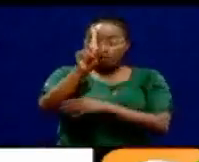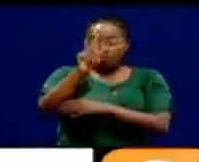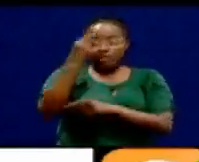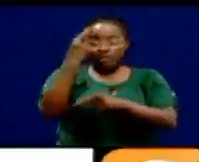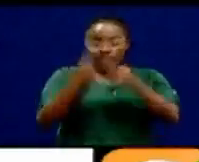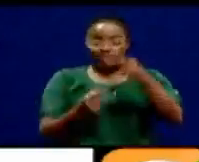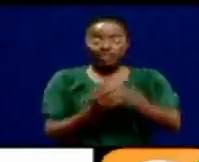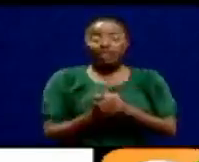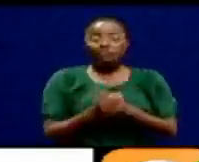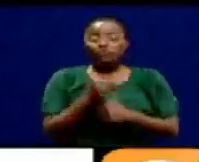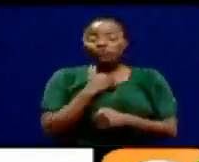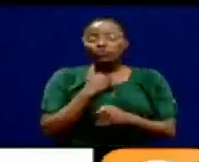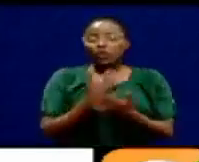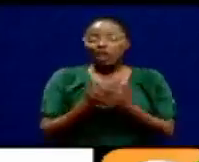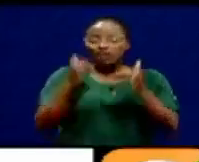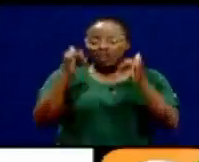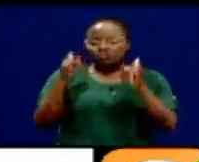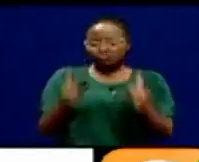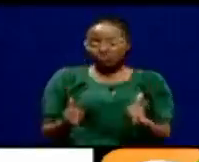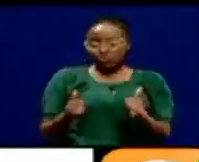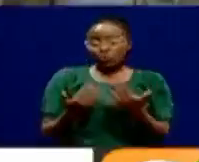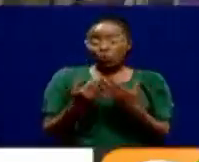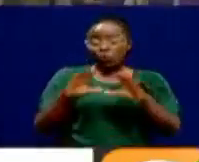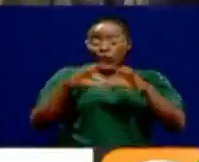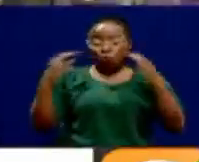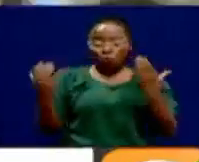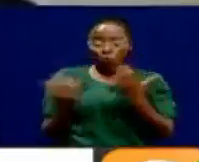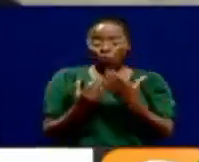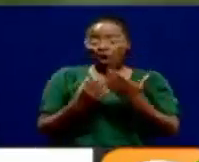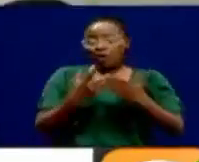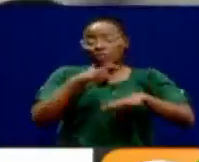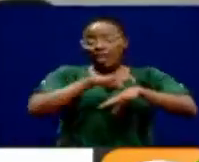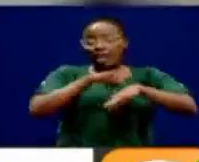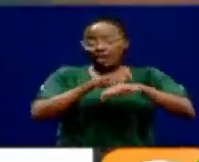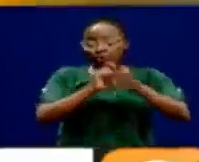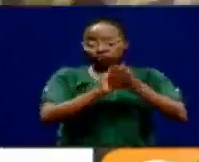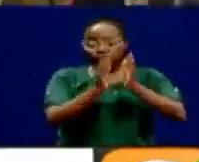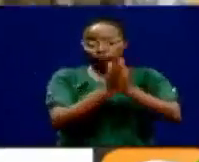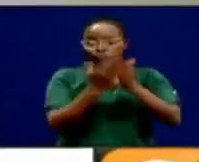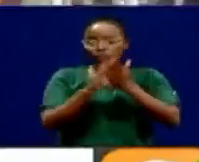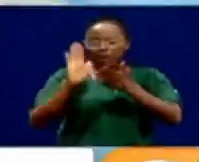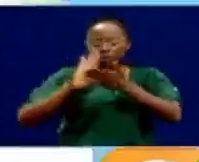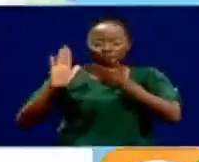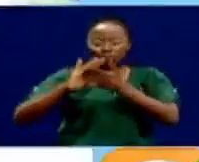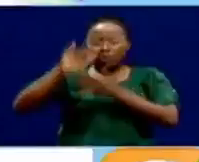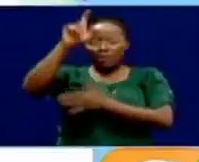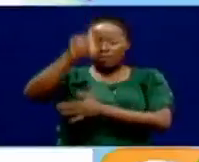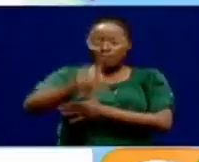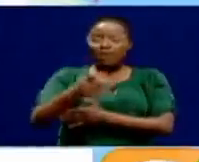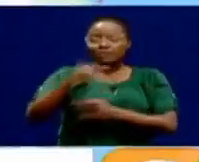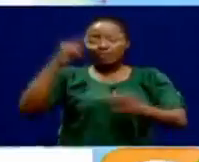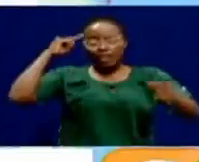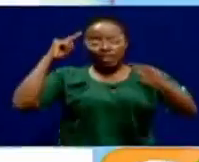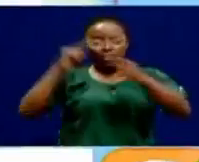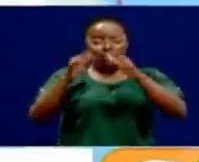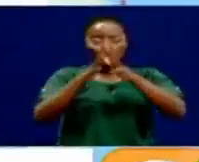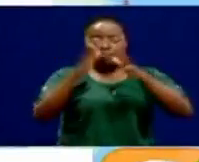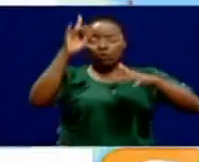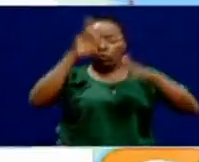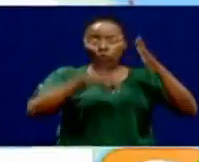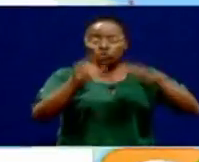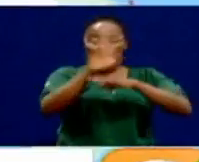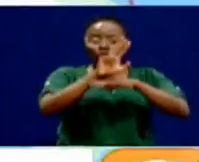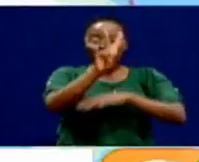To set a new Guinness World Book record in the process, he will need to travel at such a hurried pace. His larger intention is to use